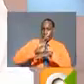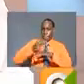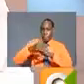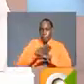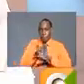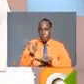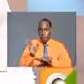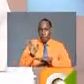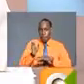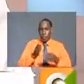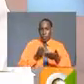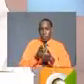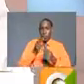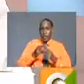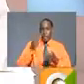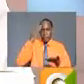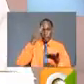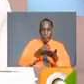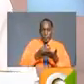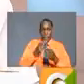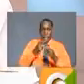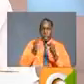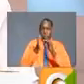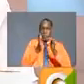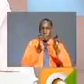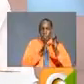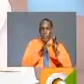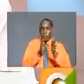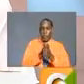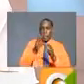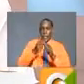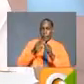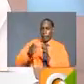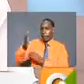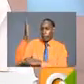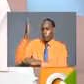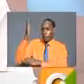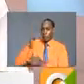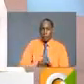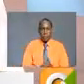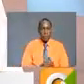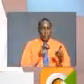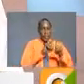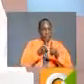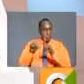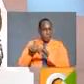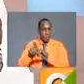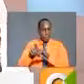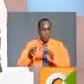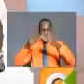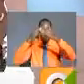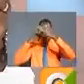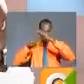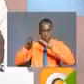rogue, all in the name of faith, in the name of Jesus, and in the name of God. The so-called